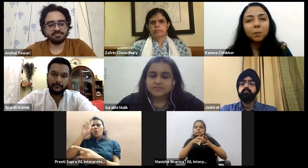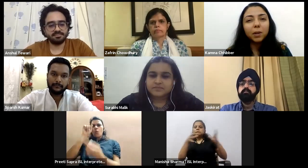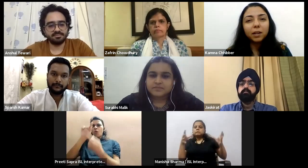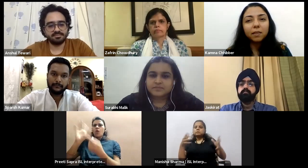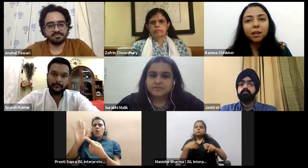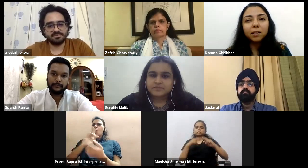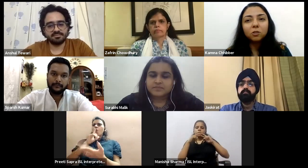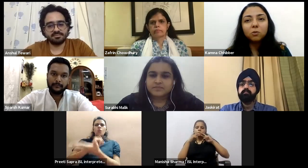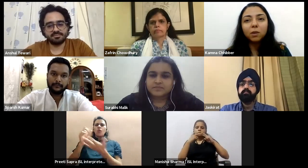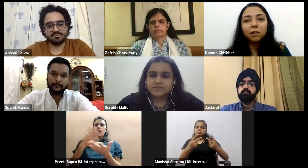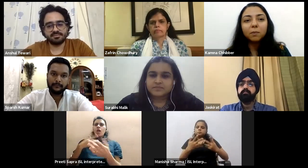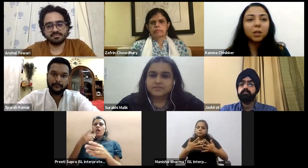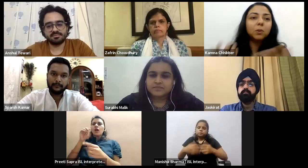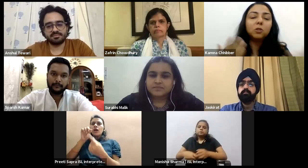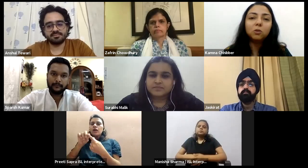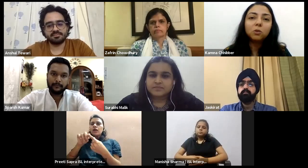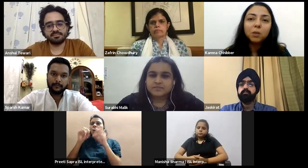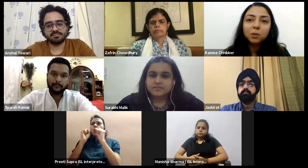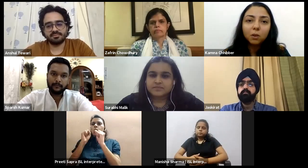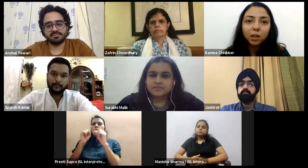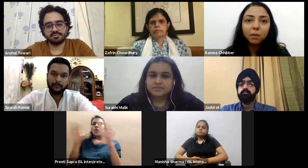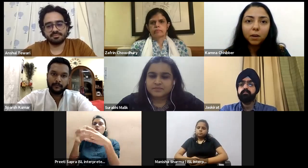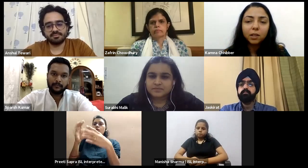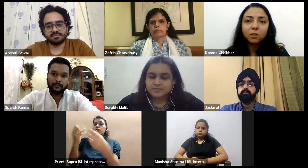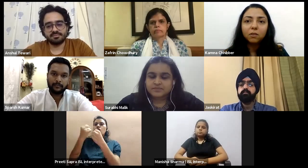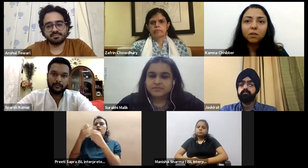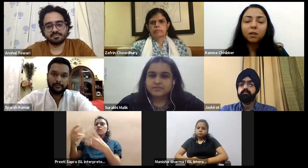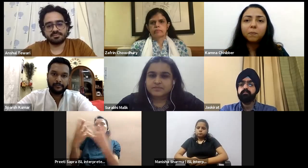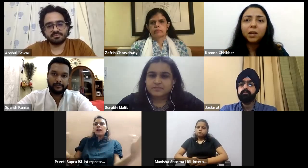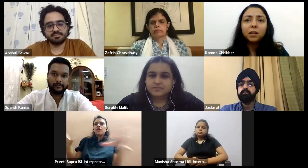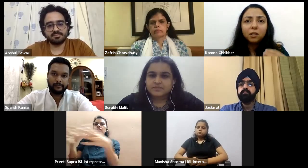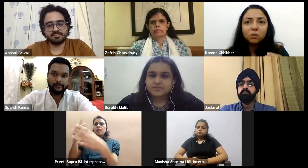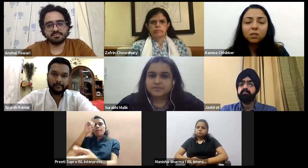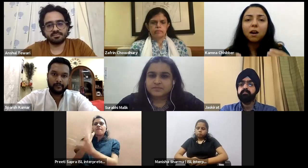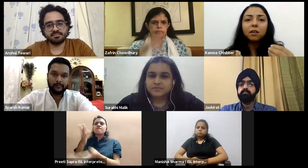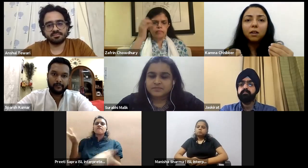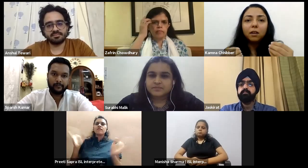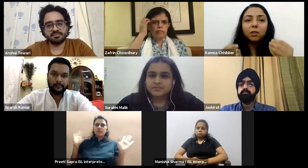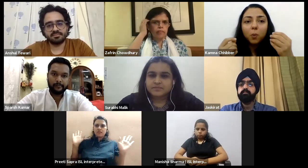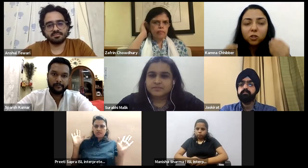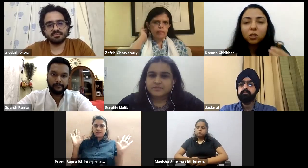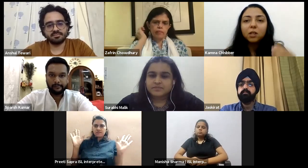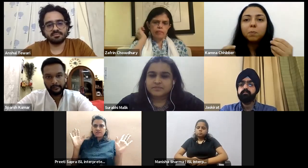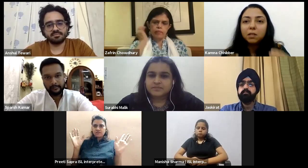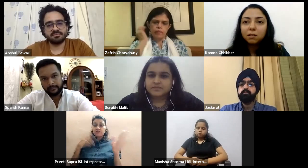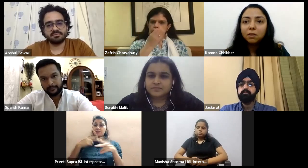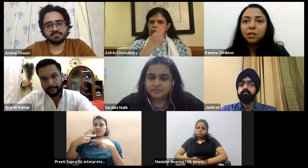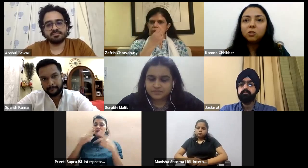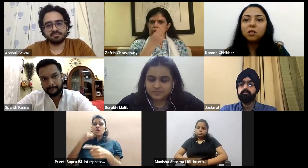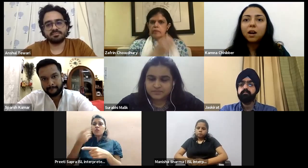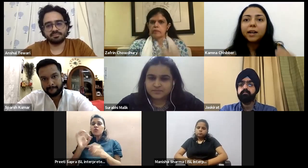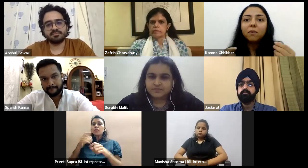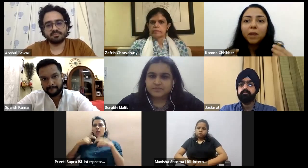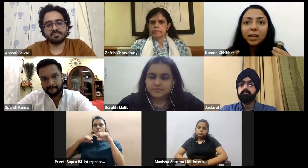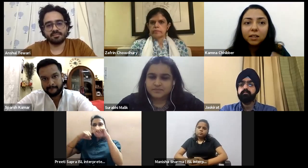think somewhere again that links to something which Surabhi was talking about, that it needs to start, the questioning piece needs